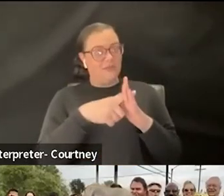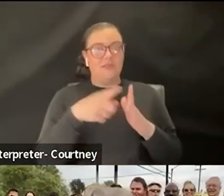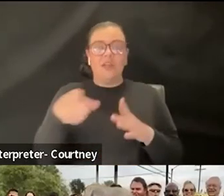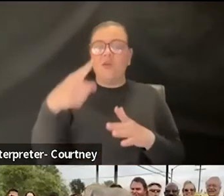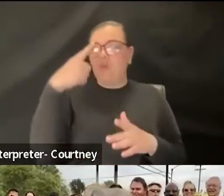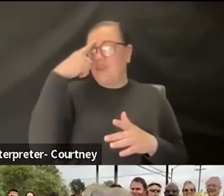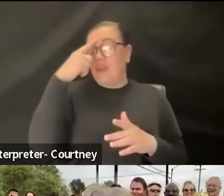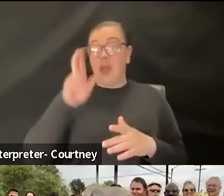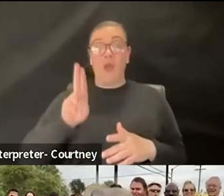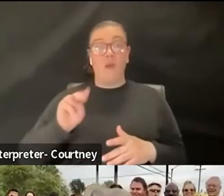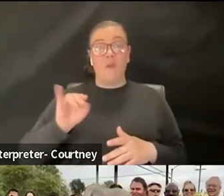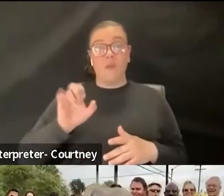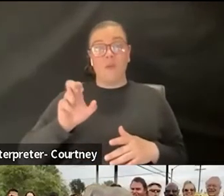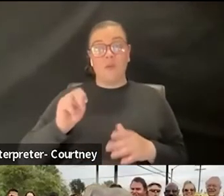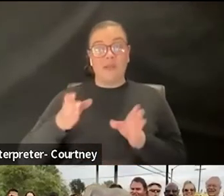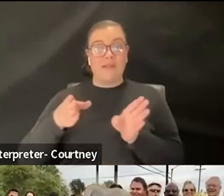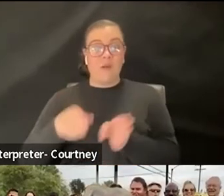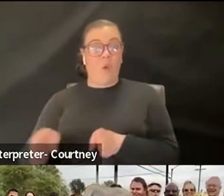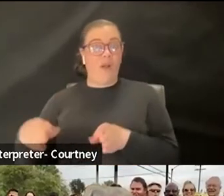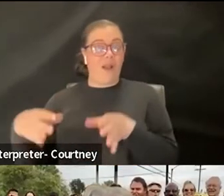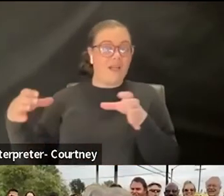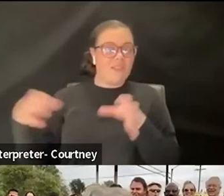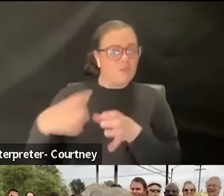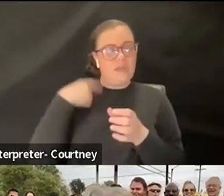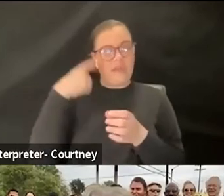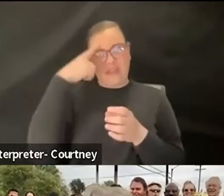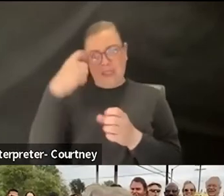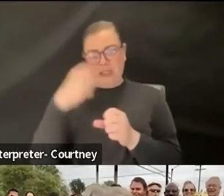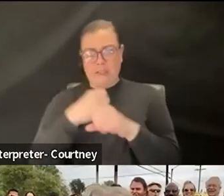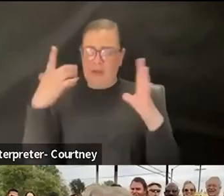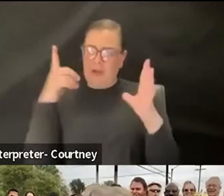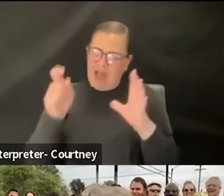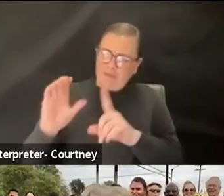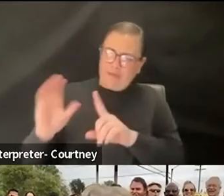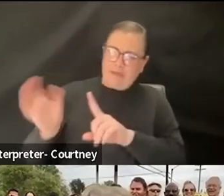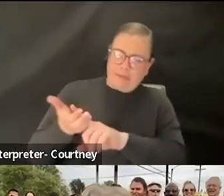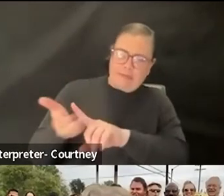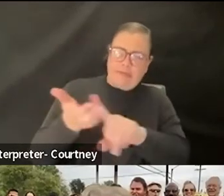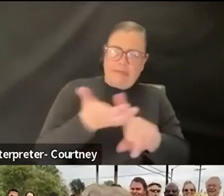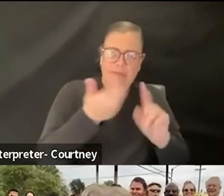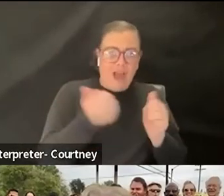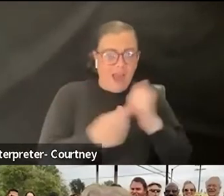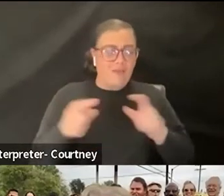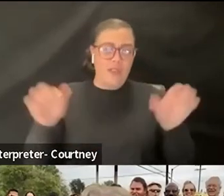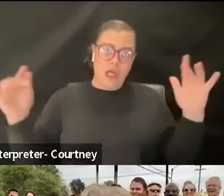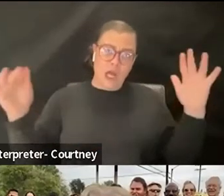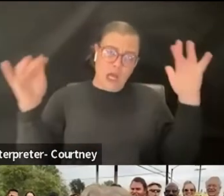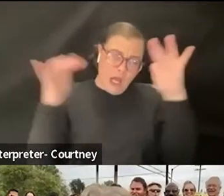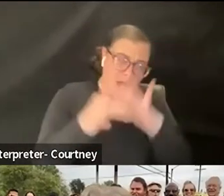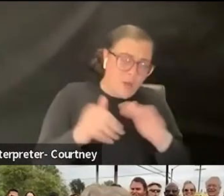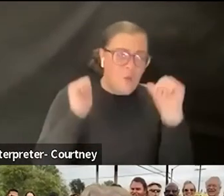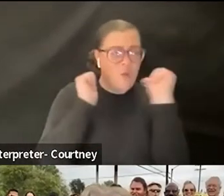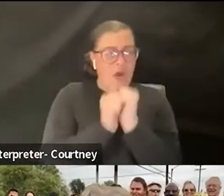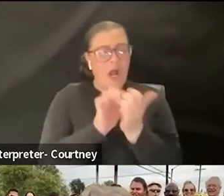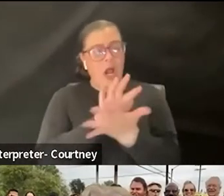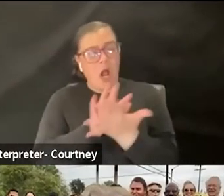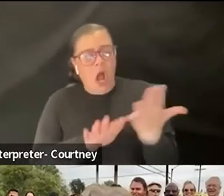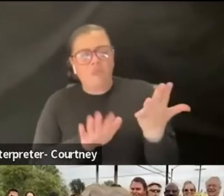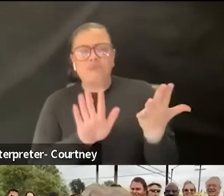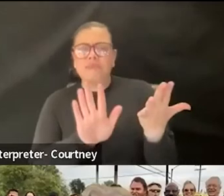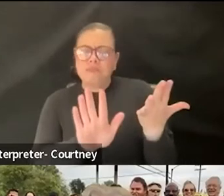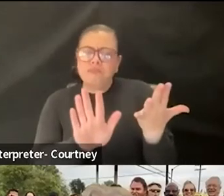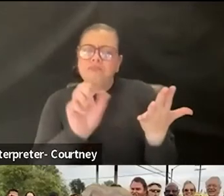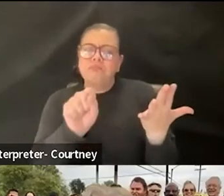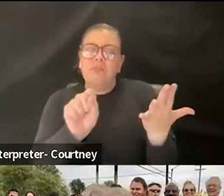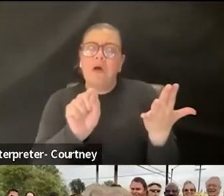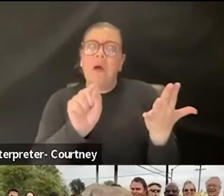other worker to kind of lock arms with you and start that process. That's something to just begin. Don't think of how hard it's going to be. Maybe